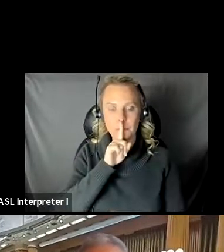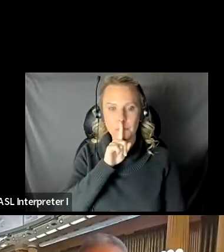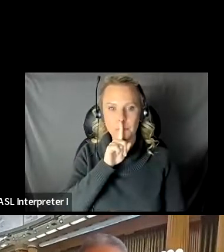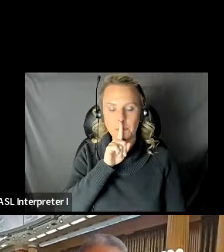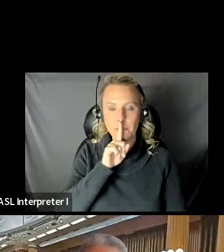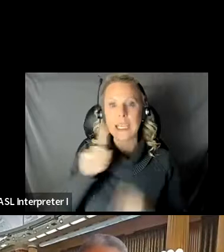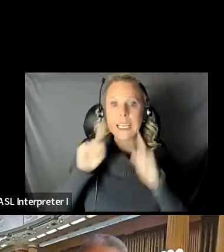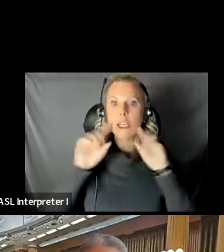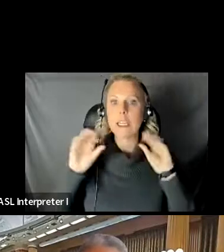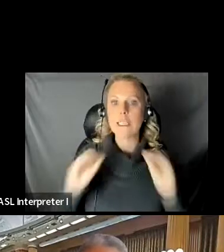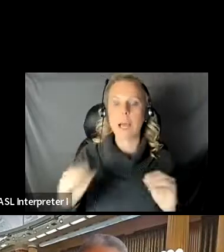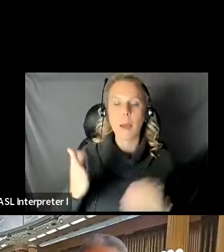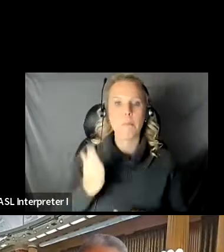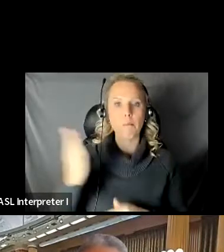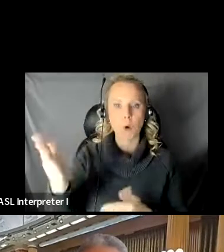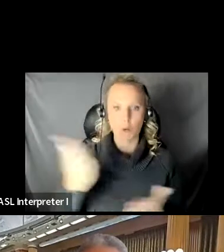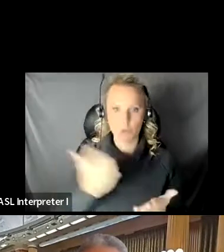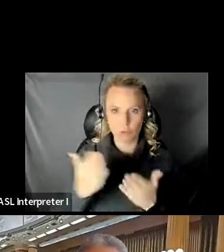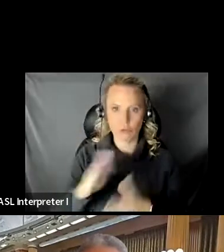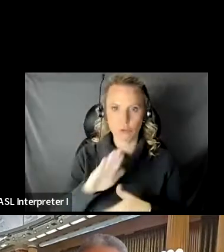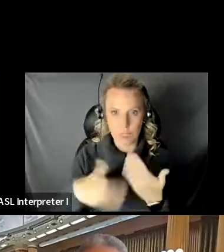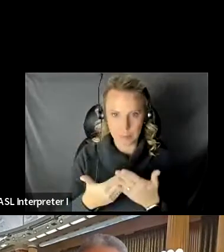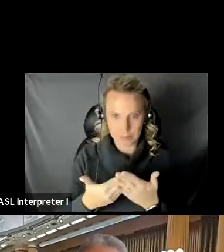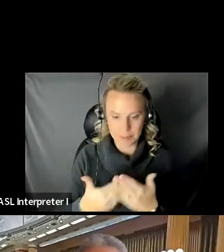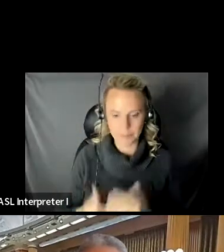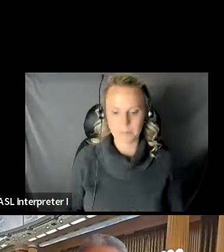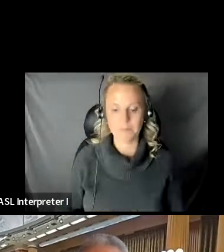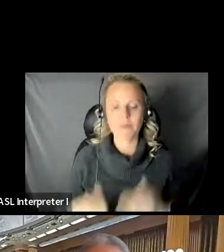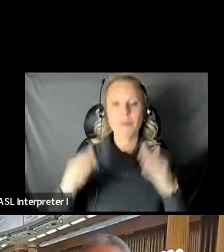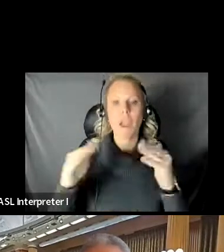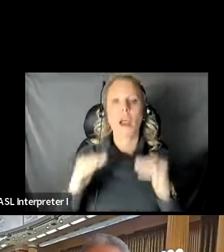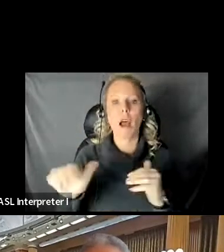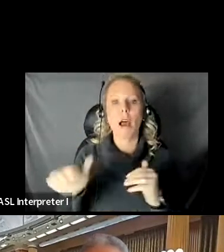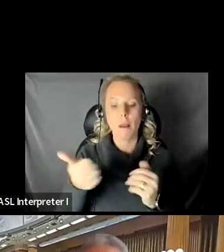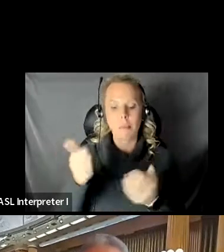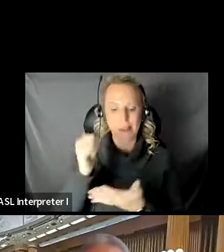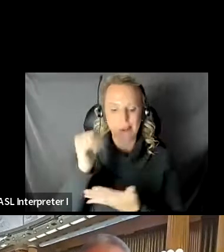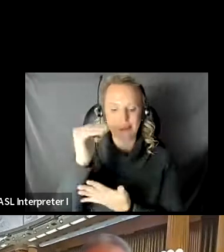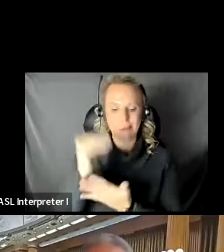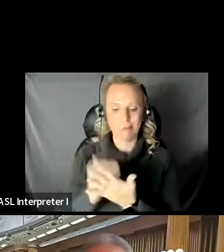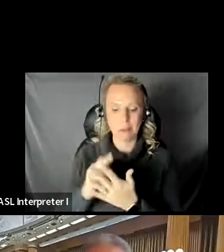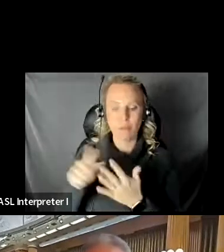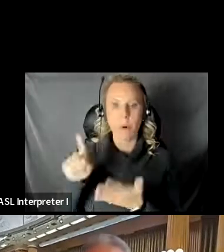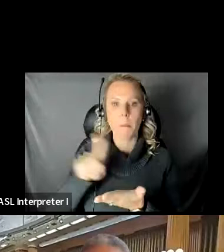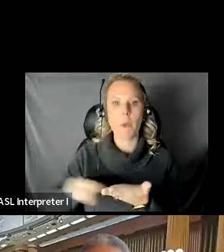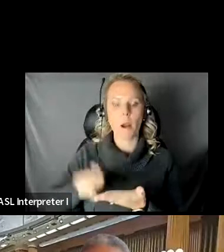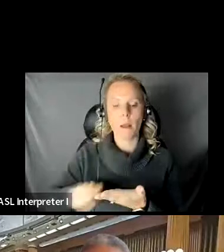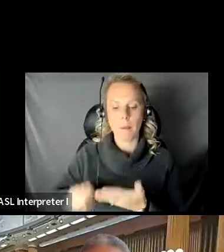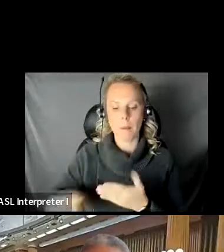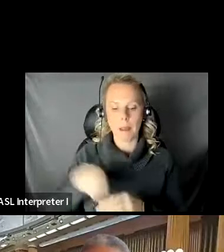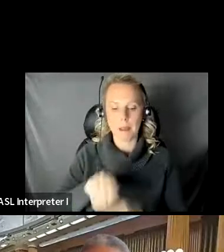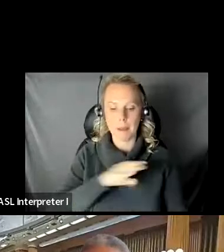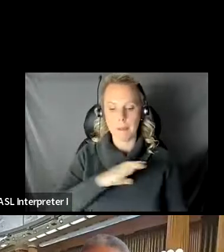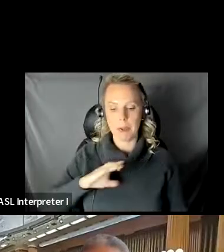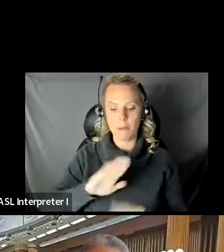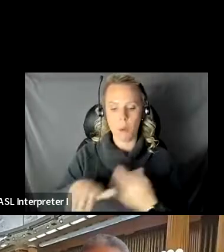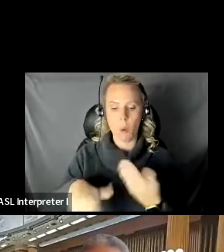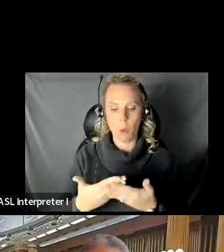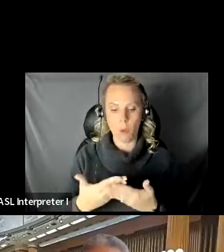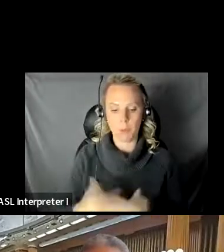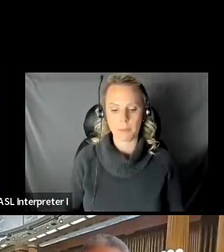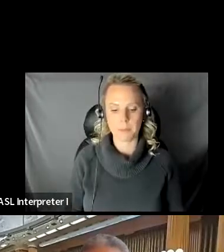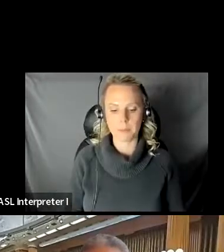Hearing none, the motion carries unanimously. We have another number of items for markup in the Committee of the Whole.